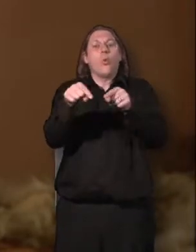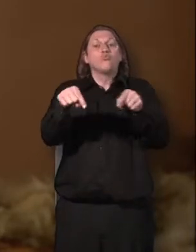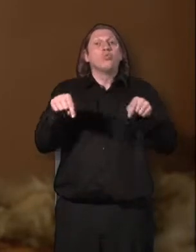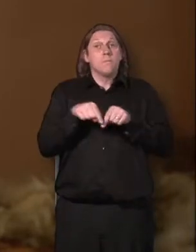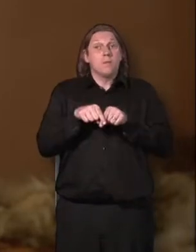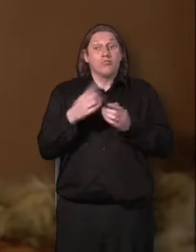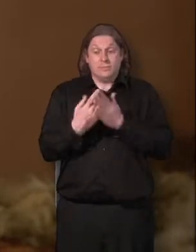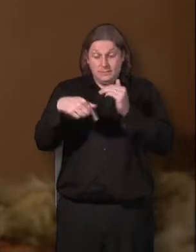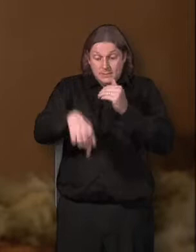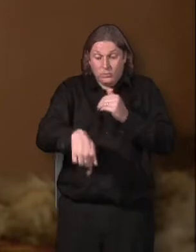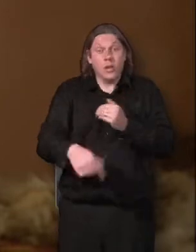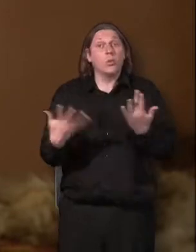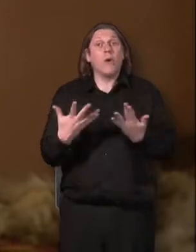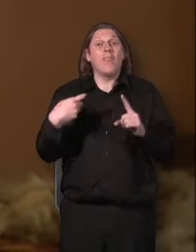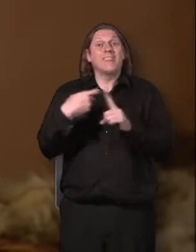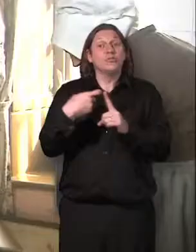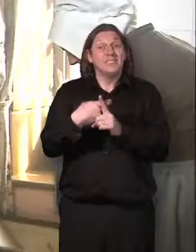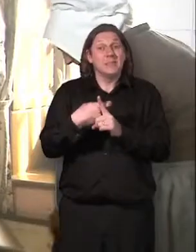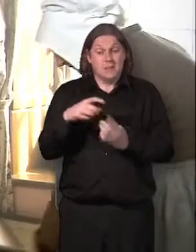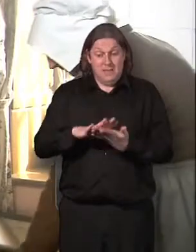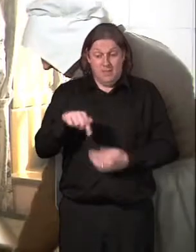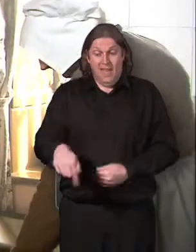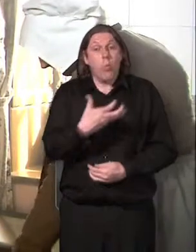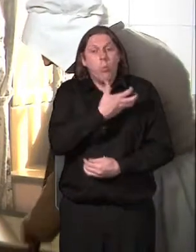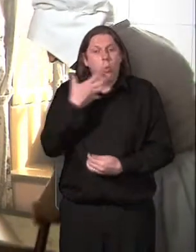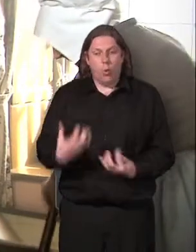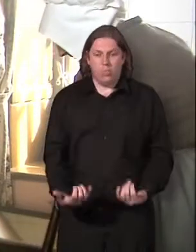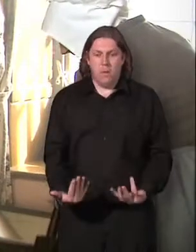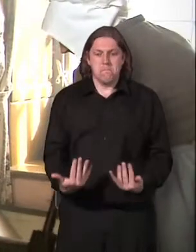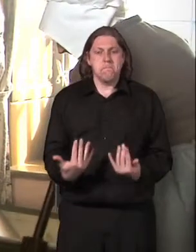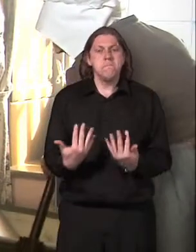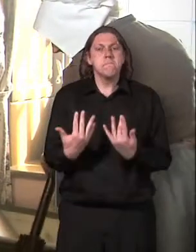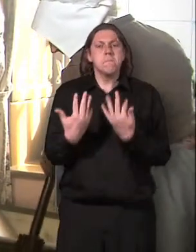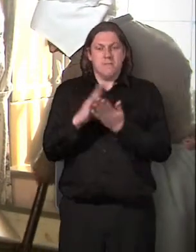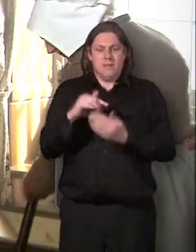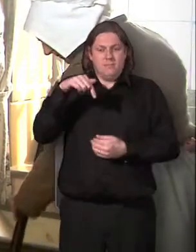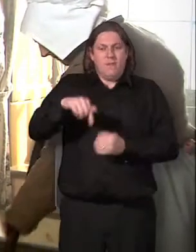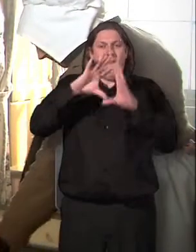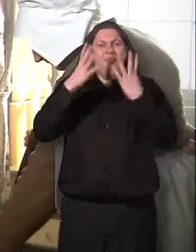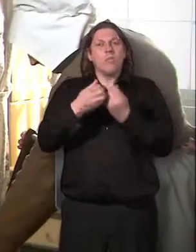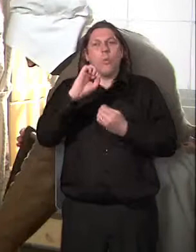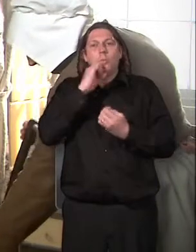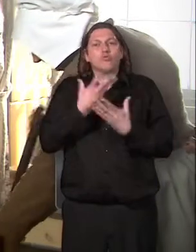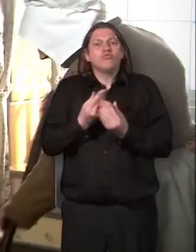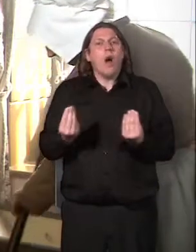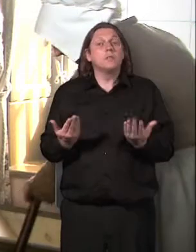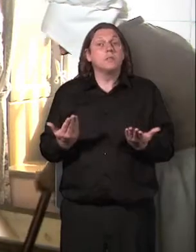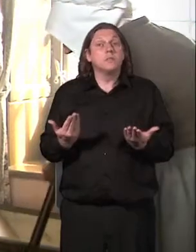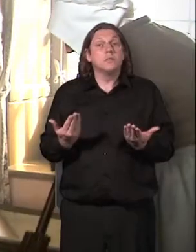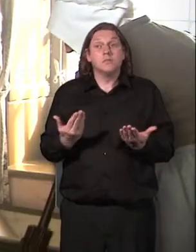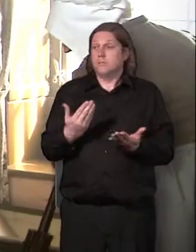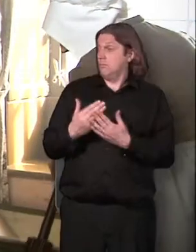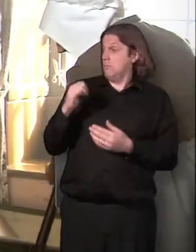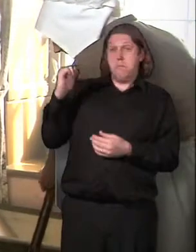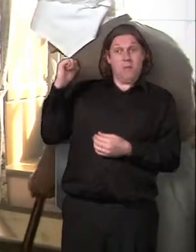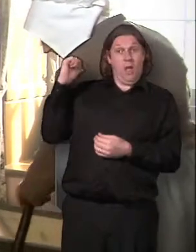the contents of this room dry. Behind me is a meal ark. These were used to keep your